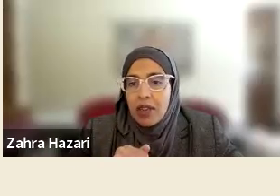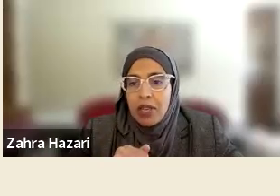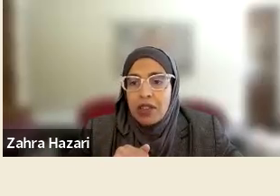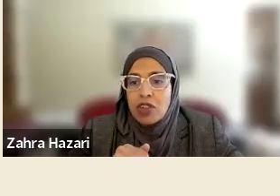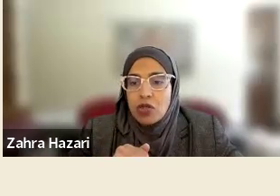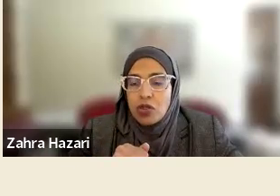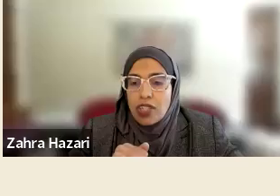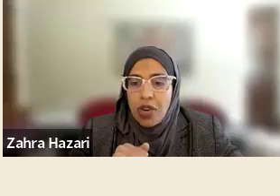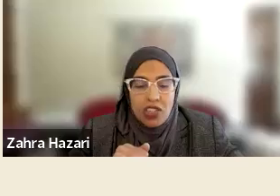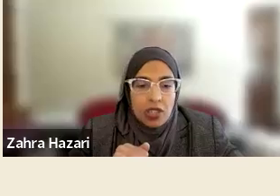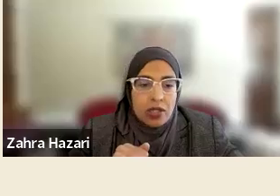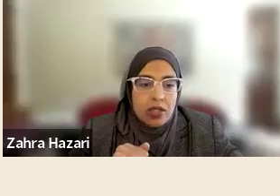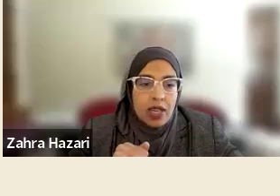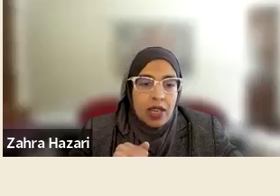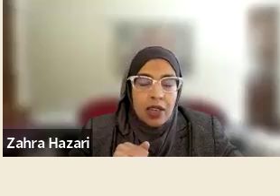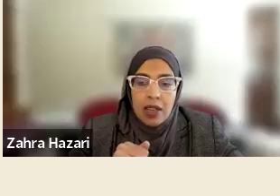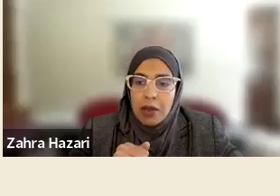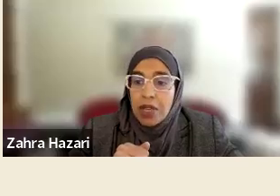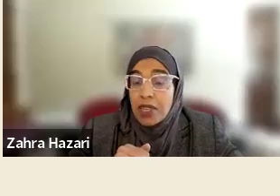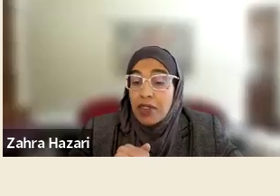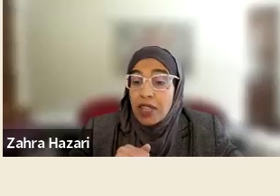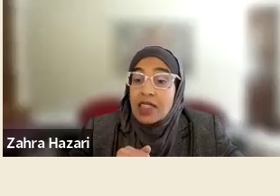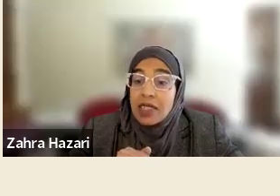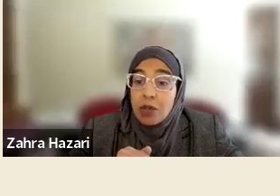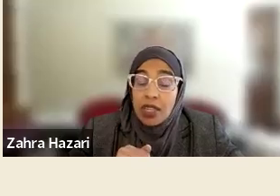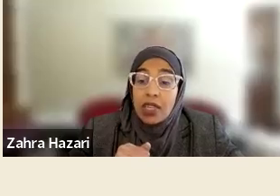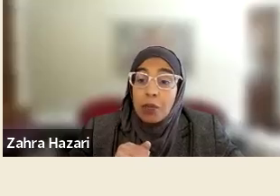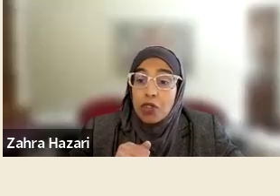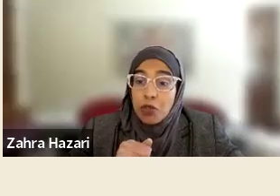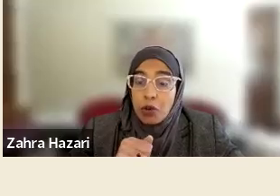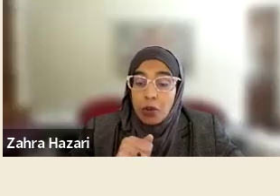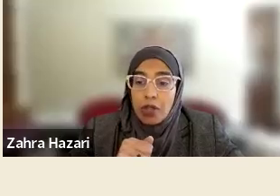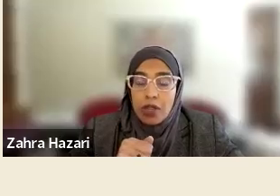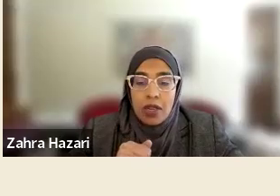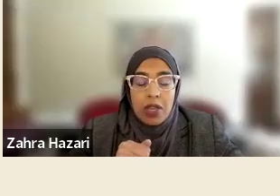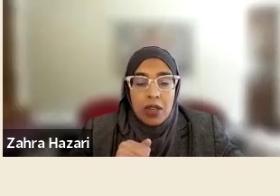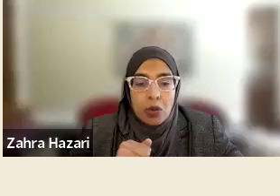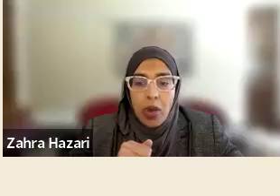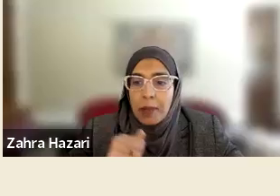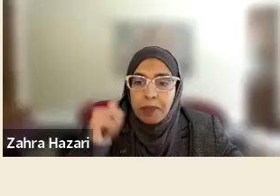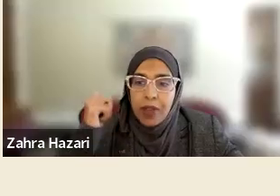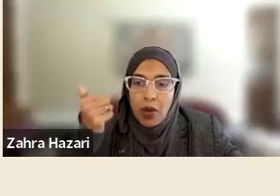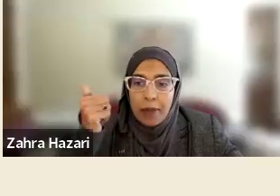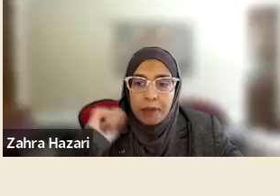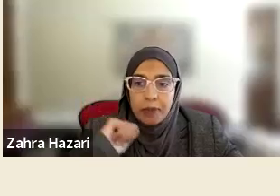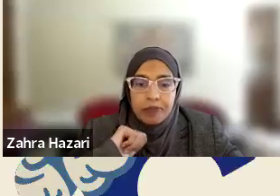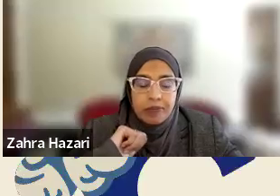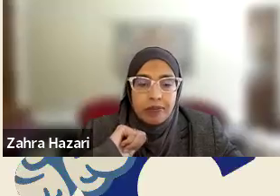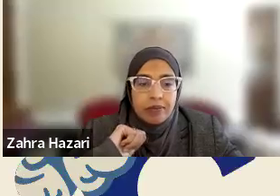going, and the new sort of directions that maybe even an STEM grant can push forward in a new way.